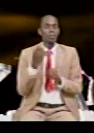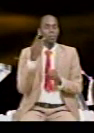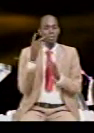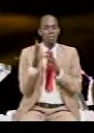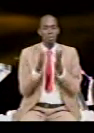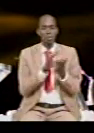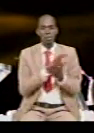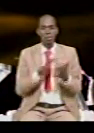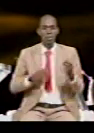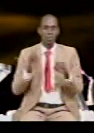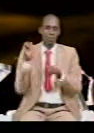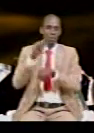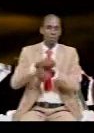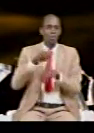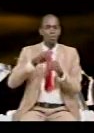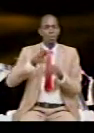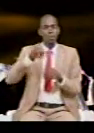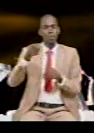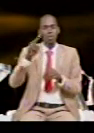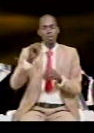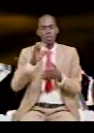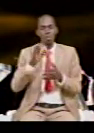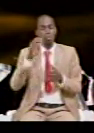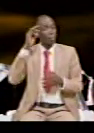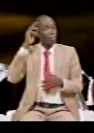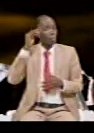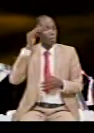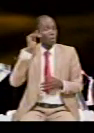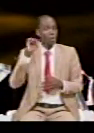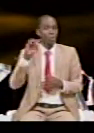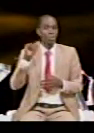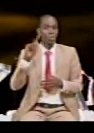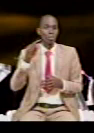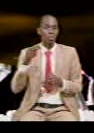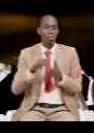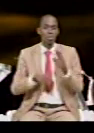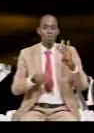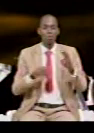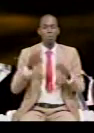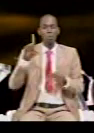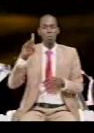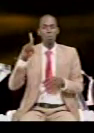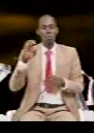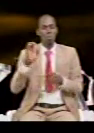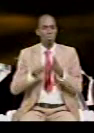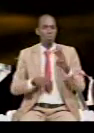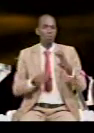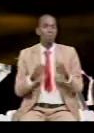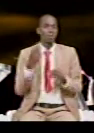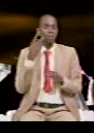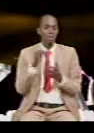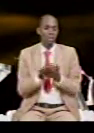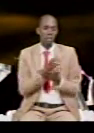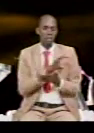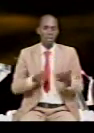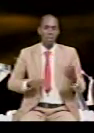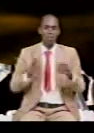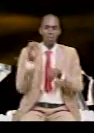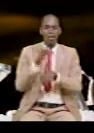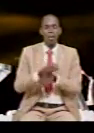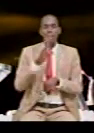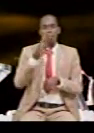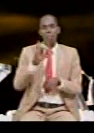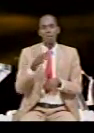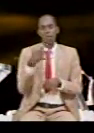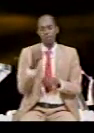Matthew chapter 4, Luke chapter 4, when the devil came to tempt him, he overcame by the word. And if we